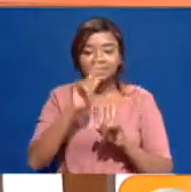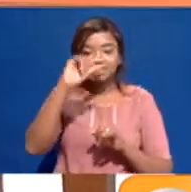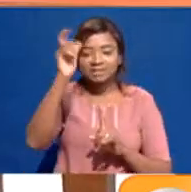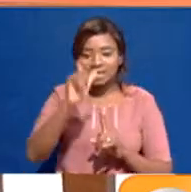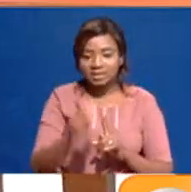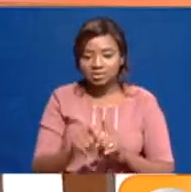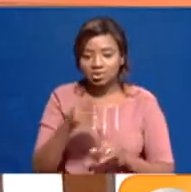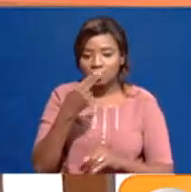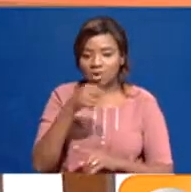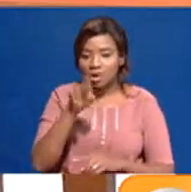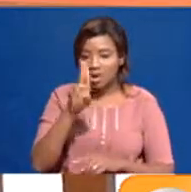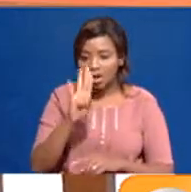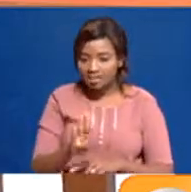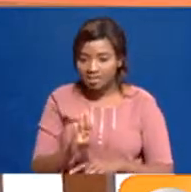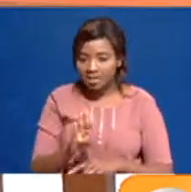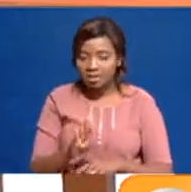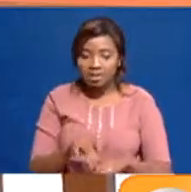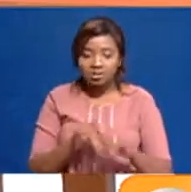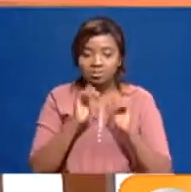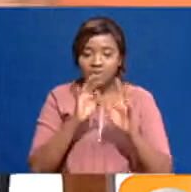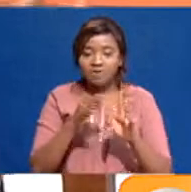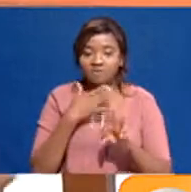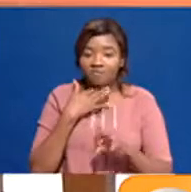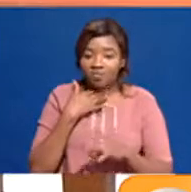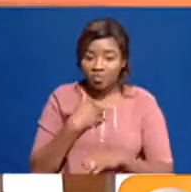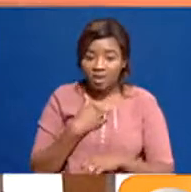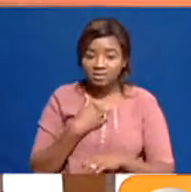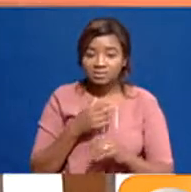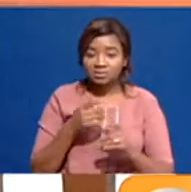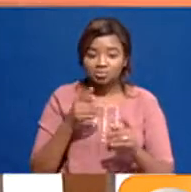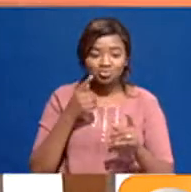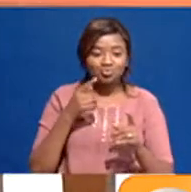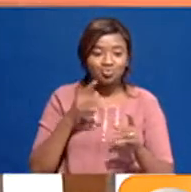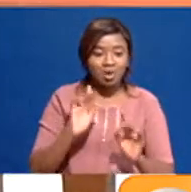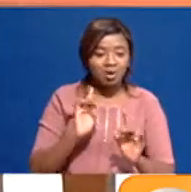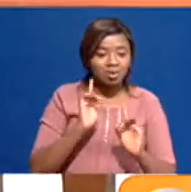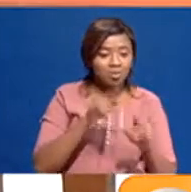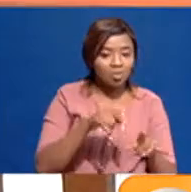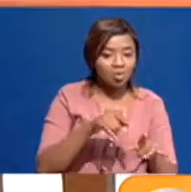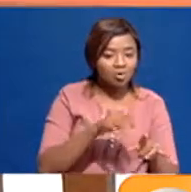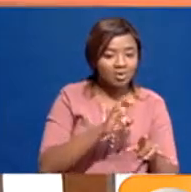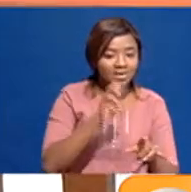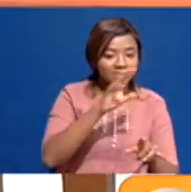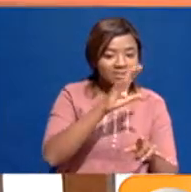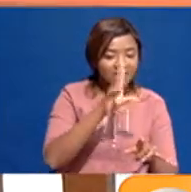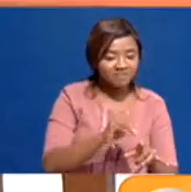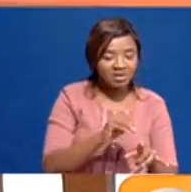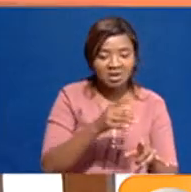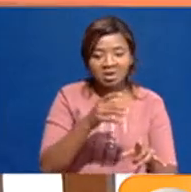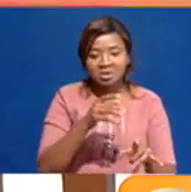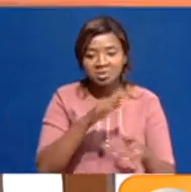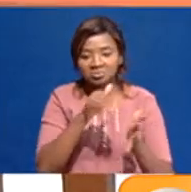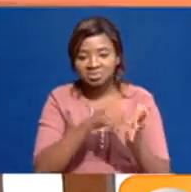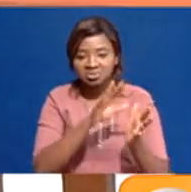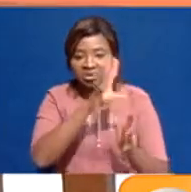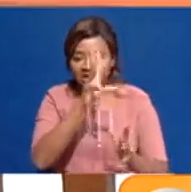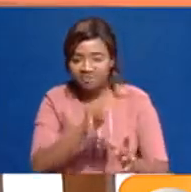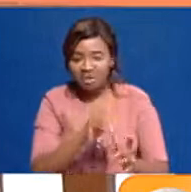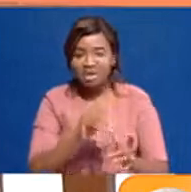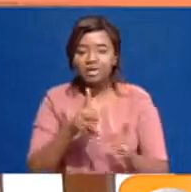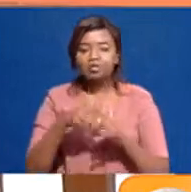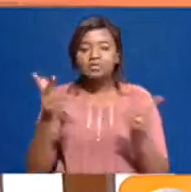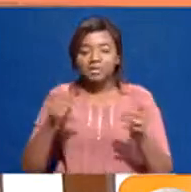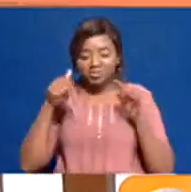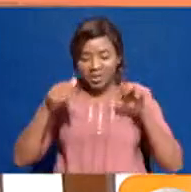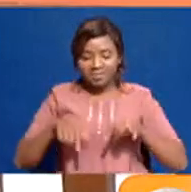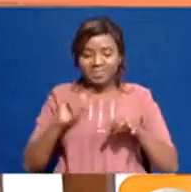hub. If you want to approach East and Central Africa, you start here, right? Absolutely. Now, we